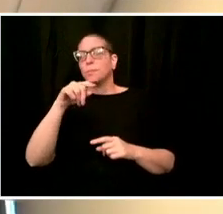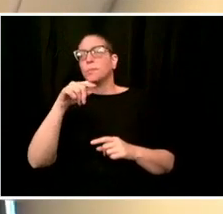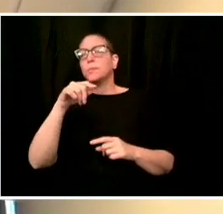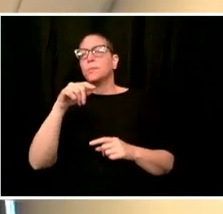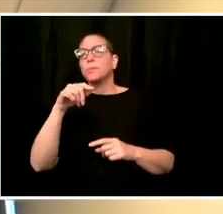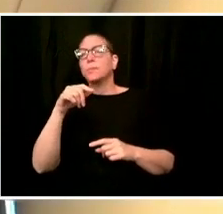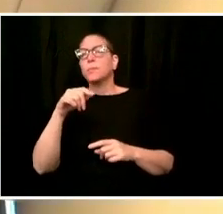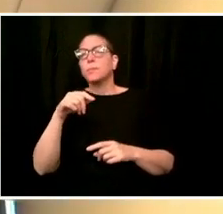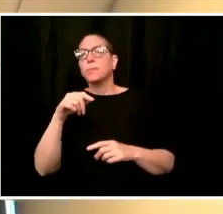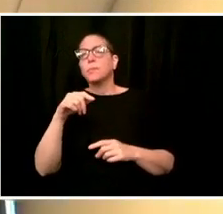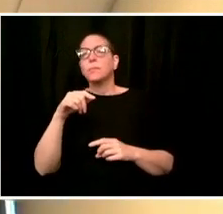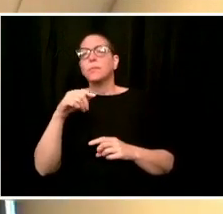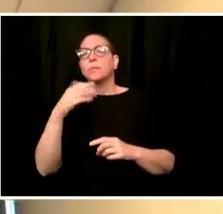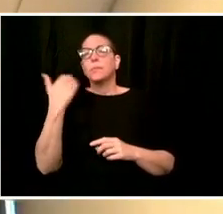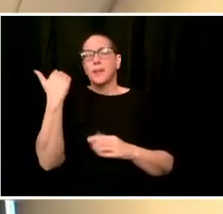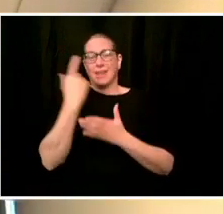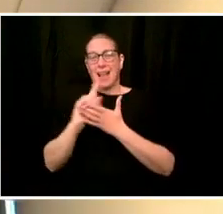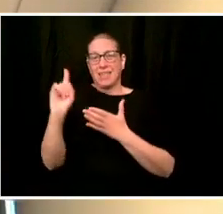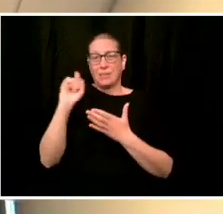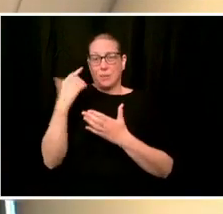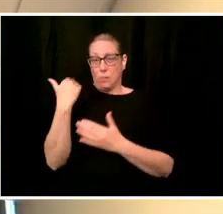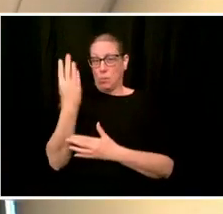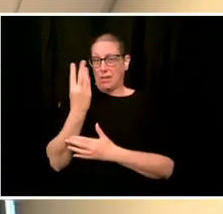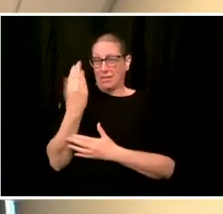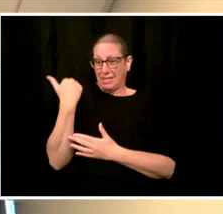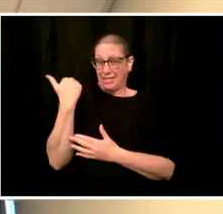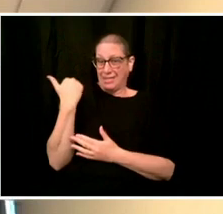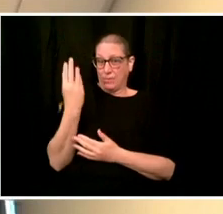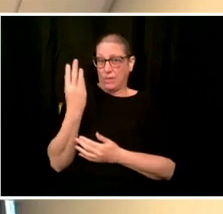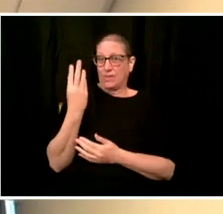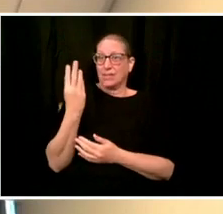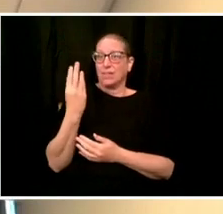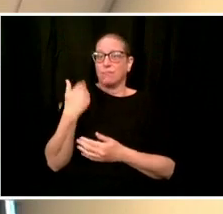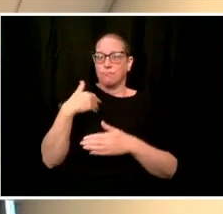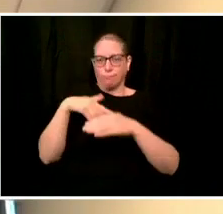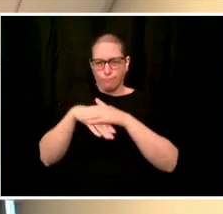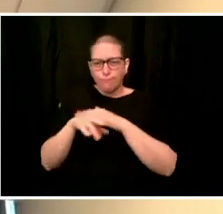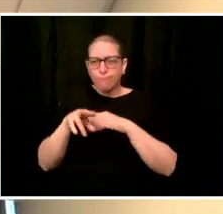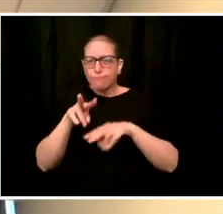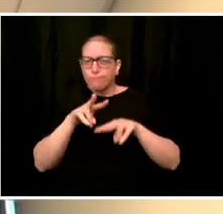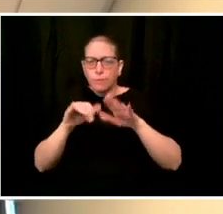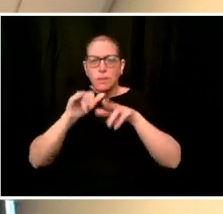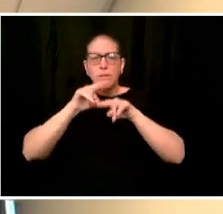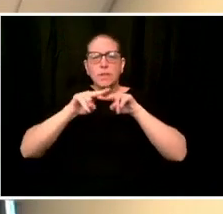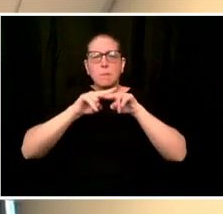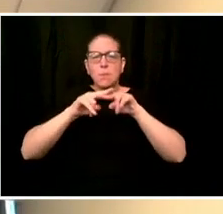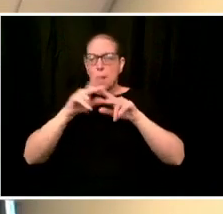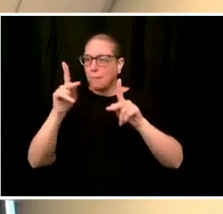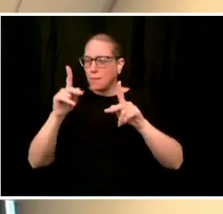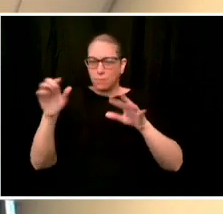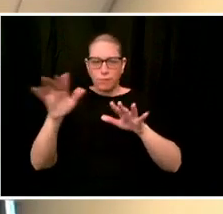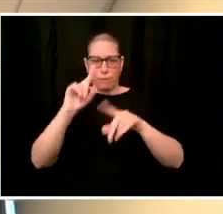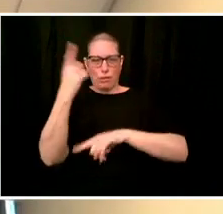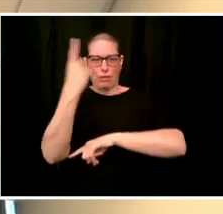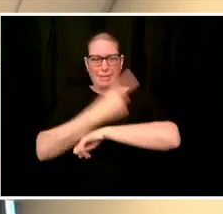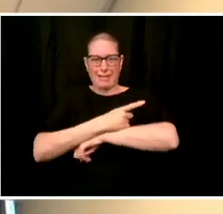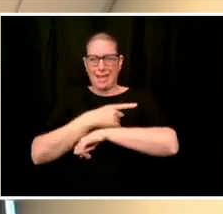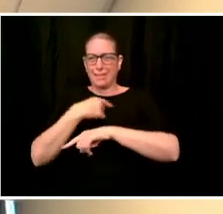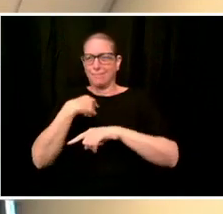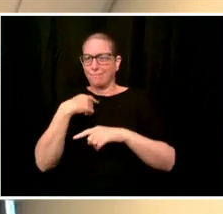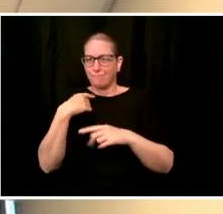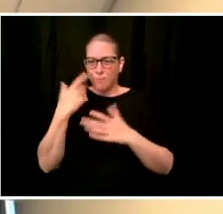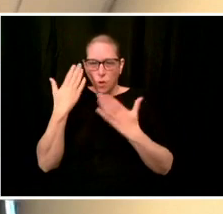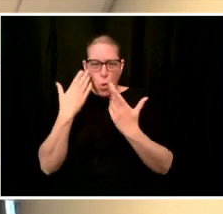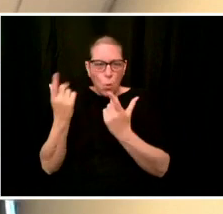of last Wednesday morning and this initiative was first begun, we didn't know what to expect. As I've said a couple